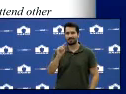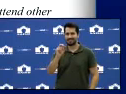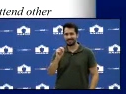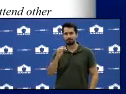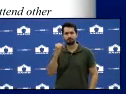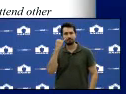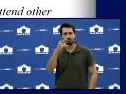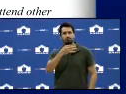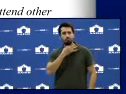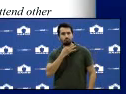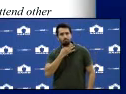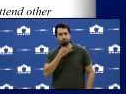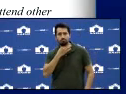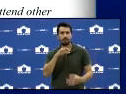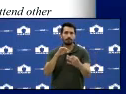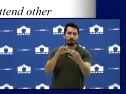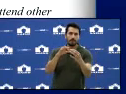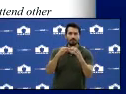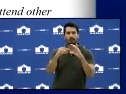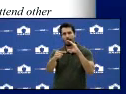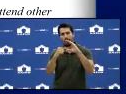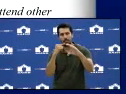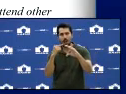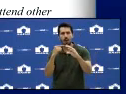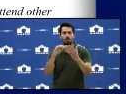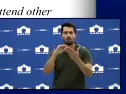submitting feedback via email, there is an email account,